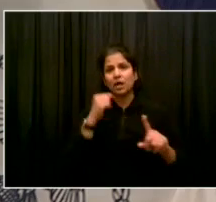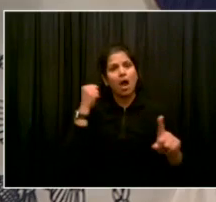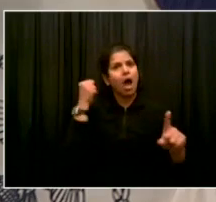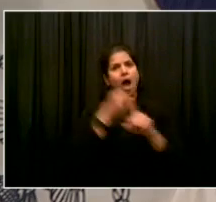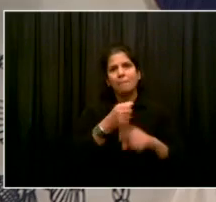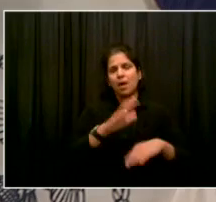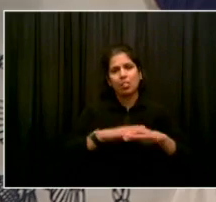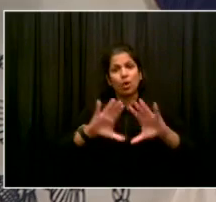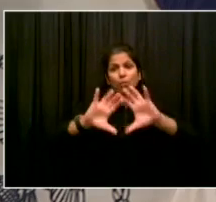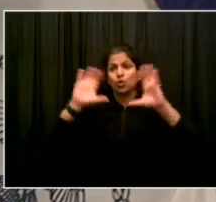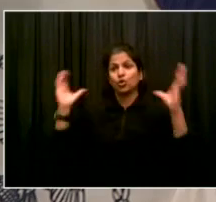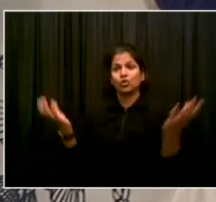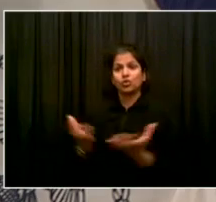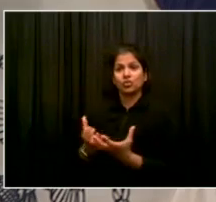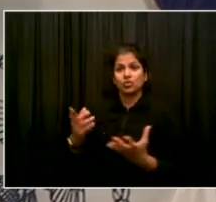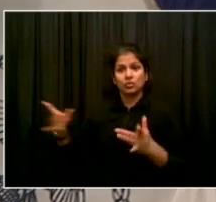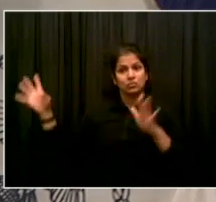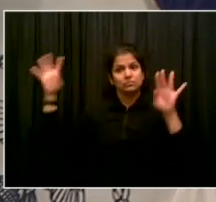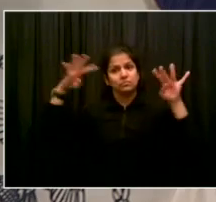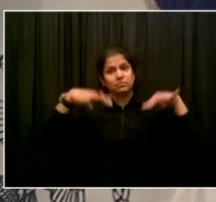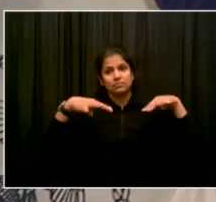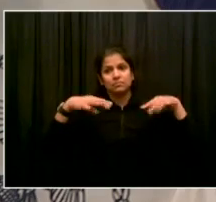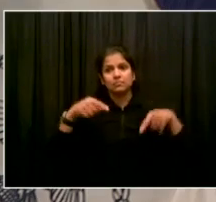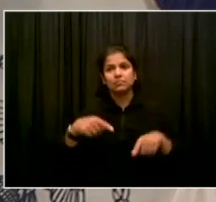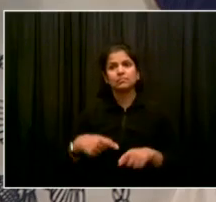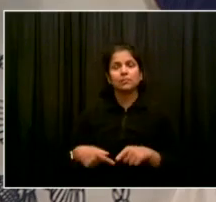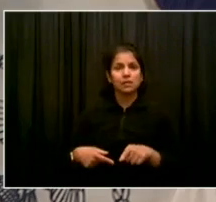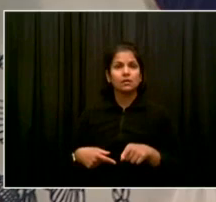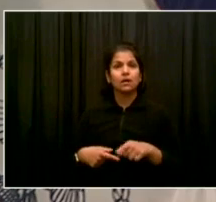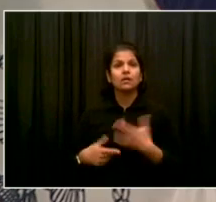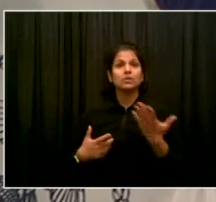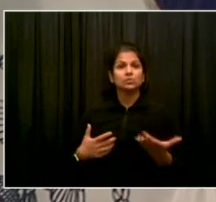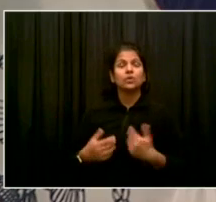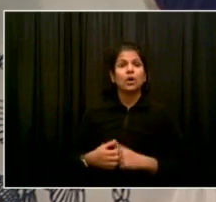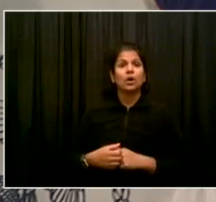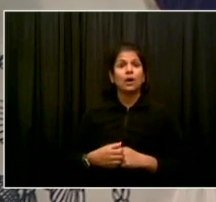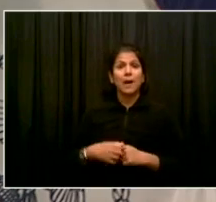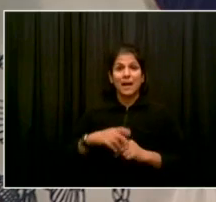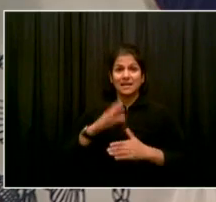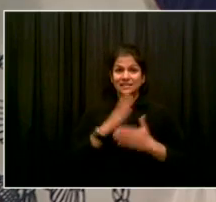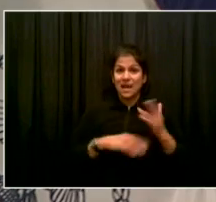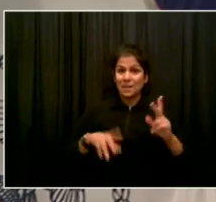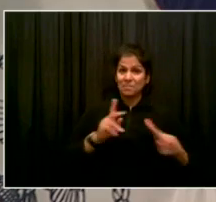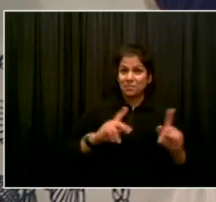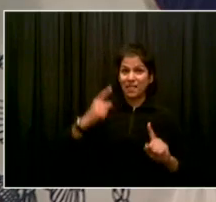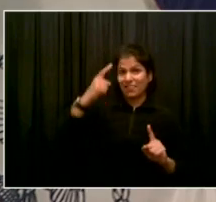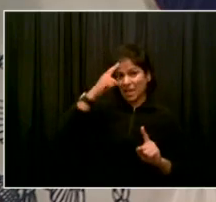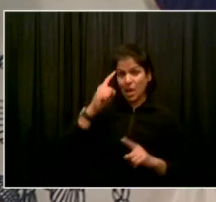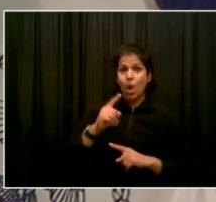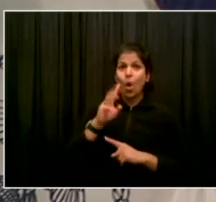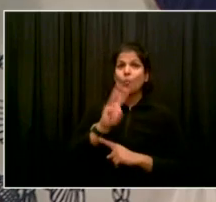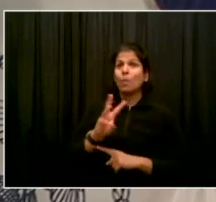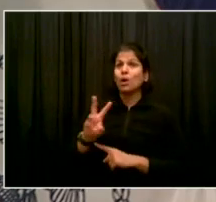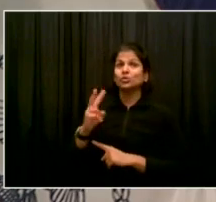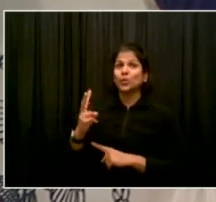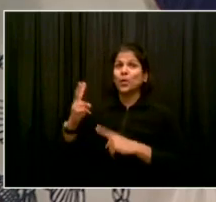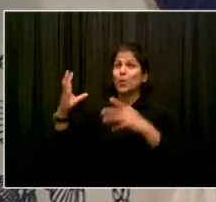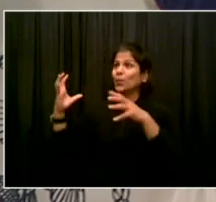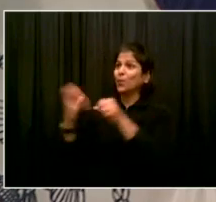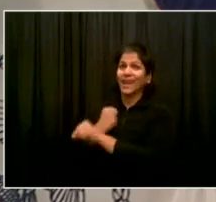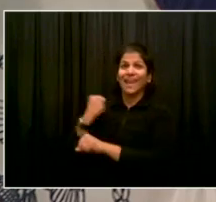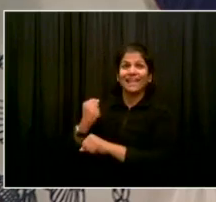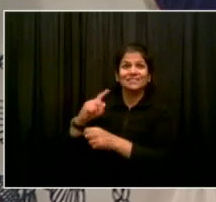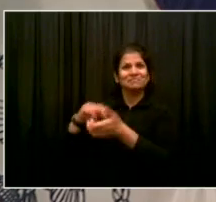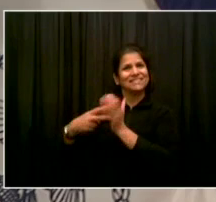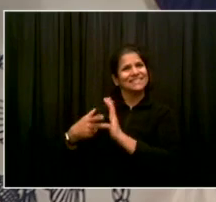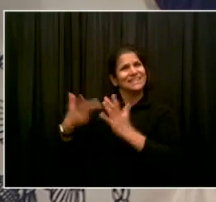people had, unfortunately, the hope or the illusion that it was stamped out after World War II. In fact, it was only dormant in a lot of countries, in the